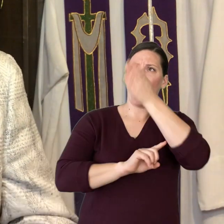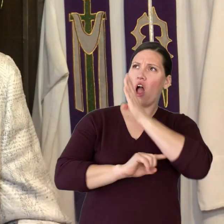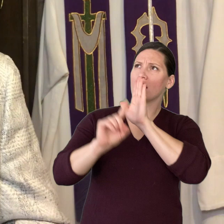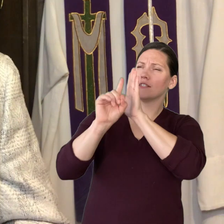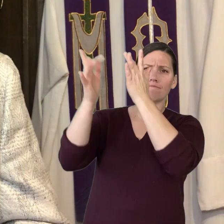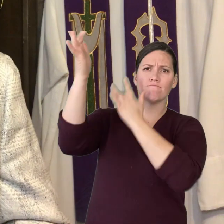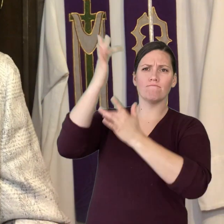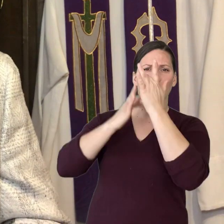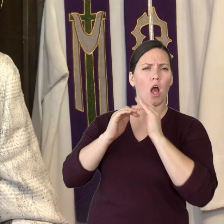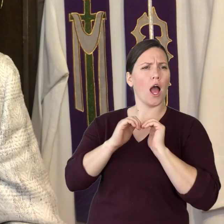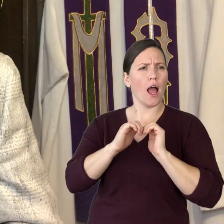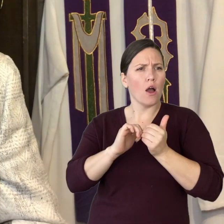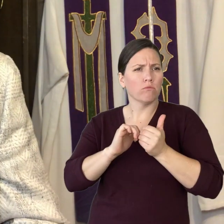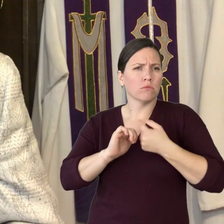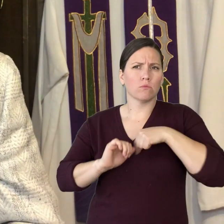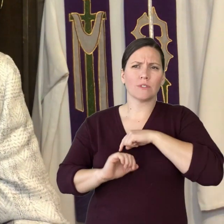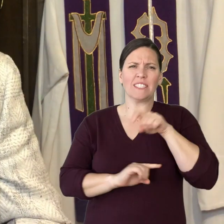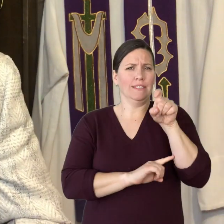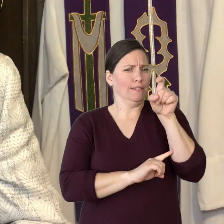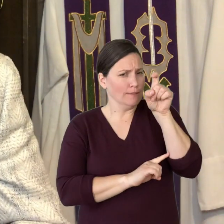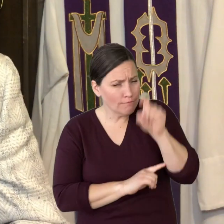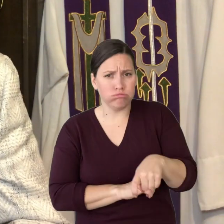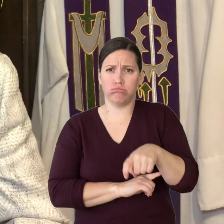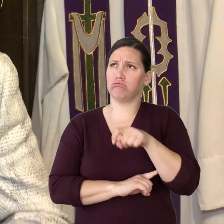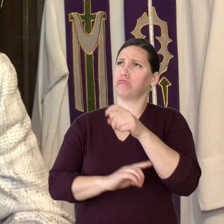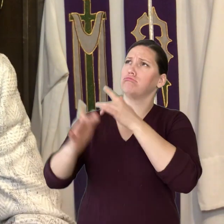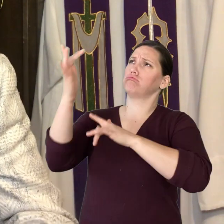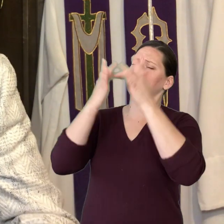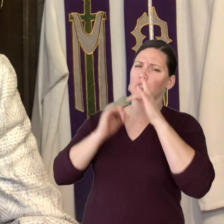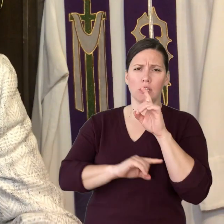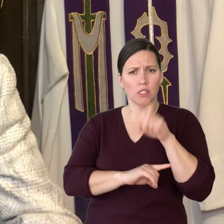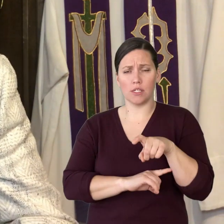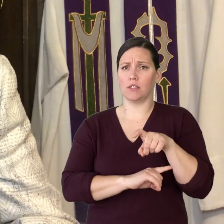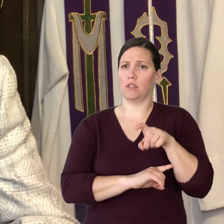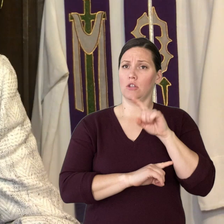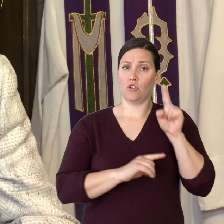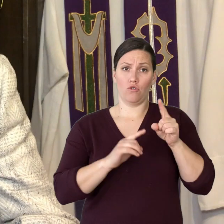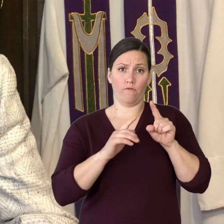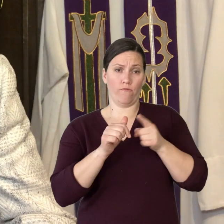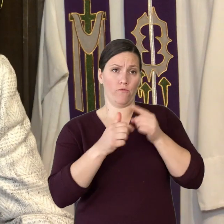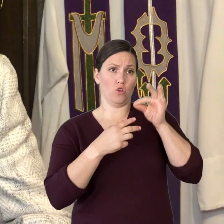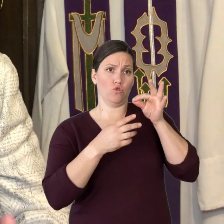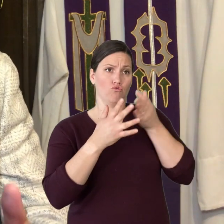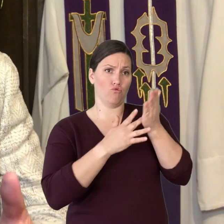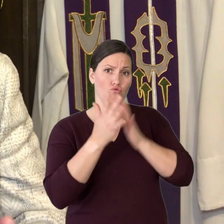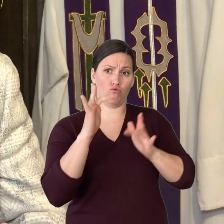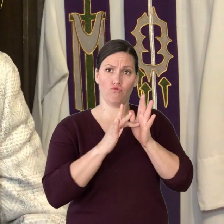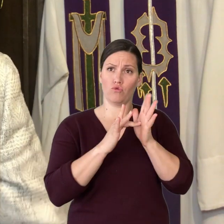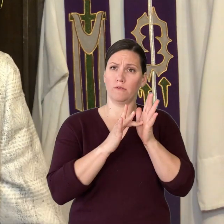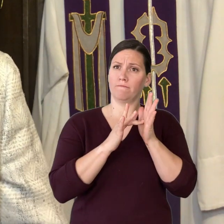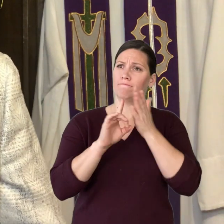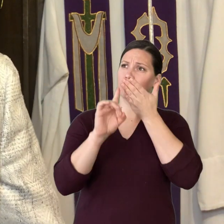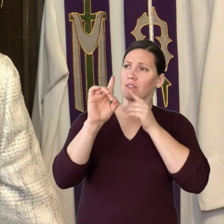how desperately we need the mercy of God that's found only in Jesus and his